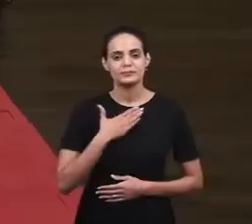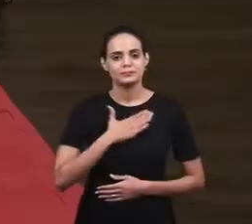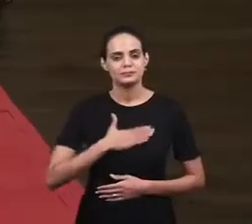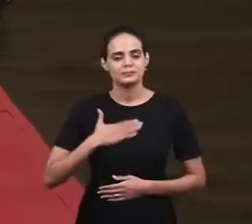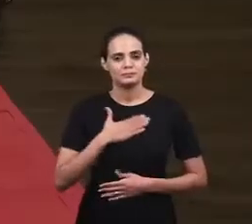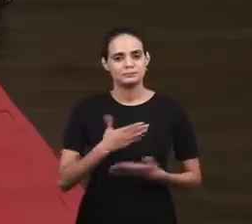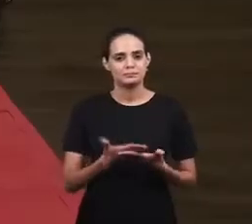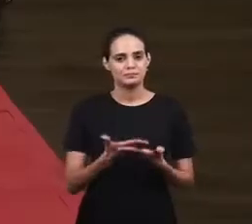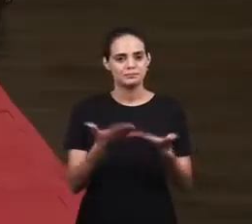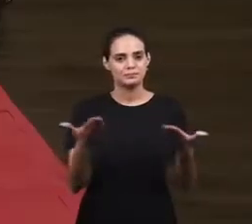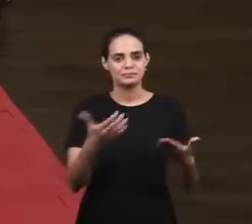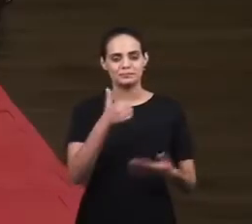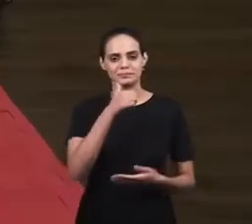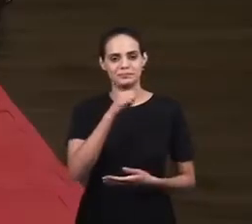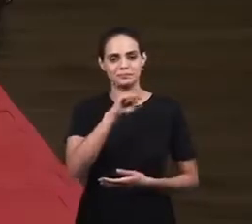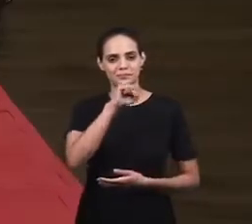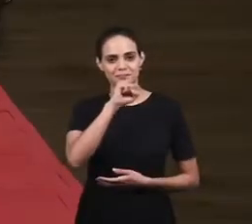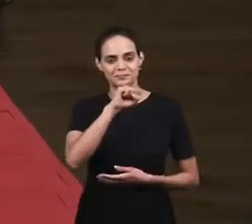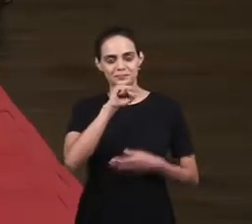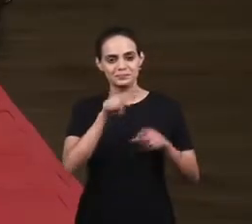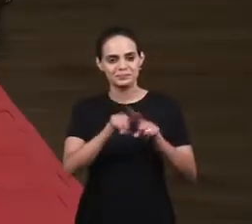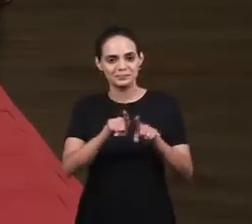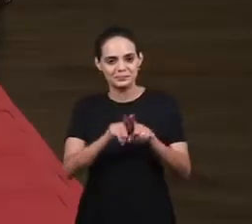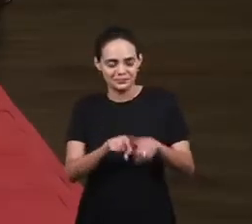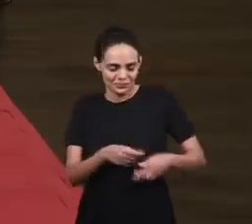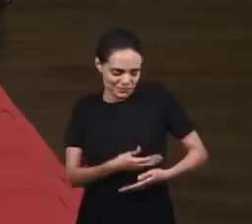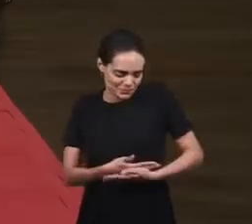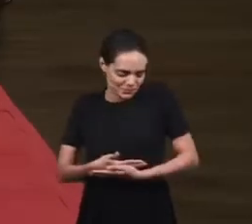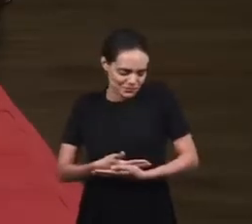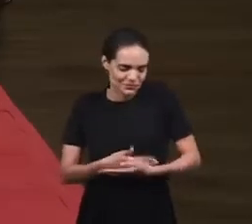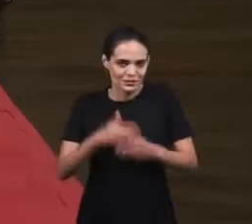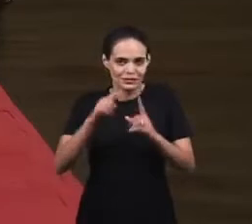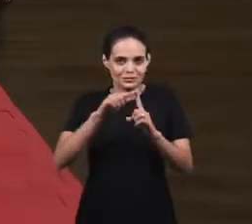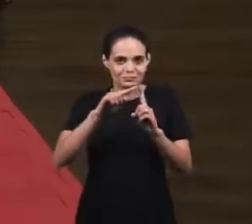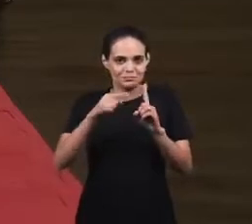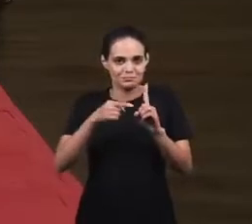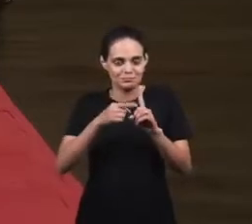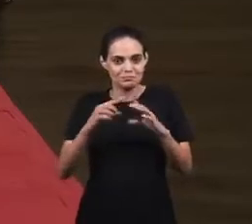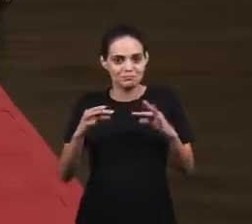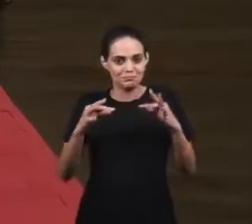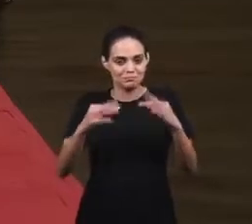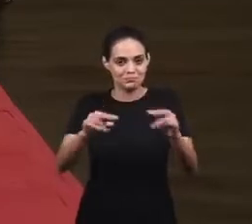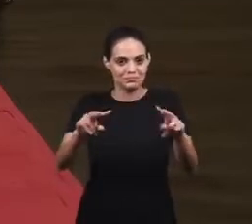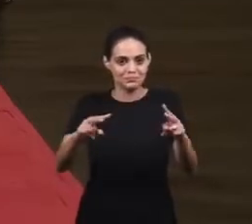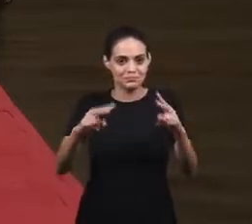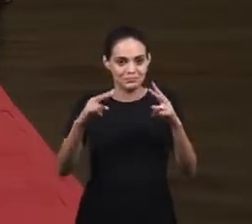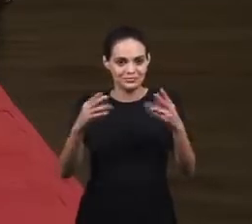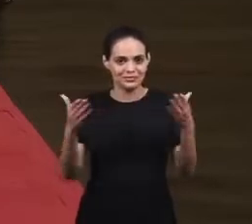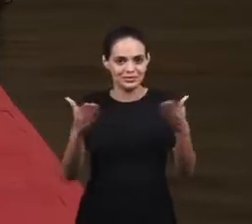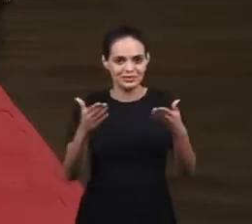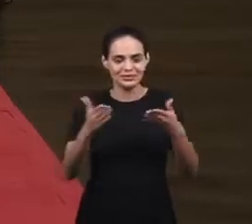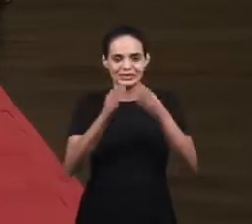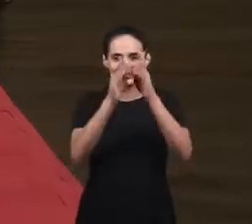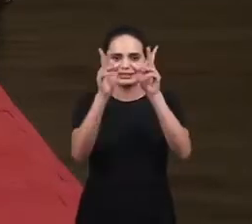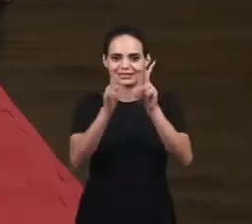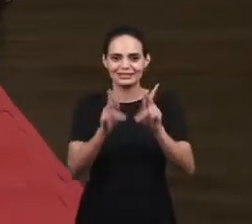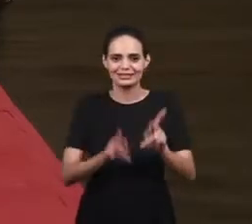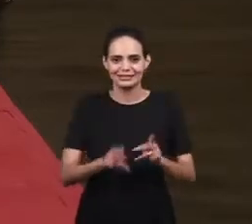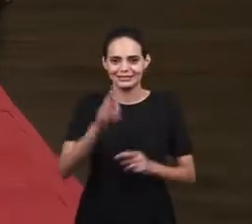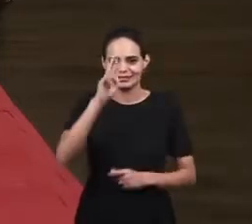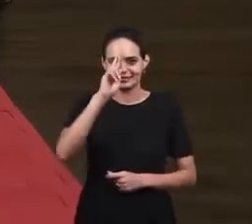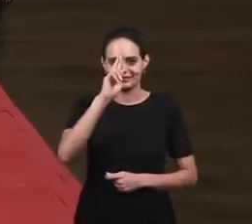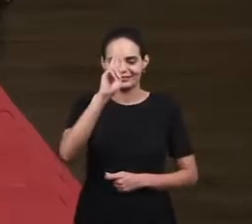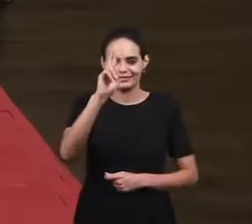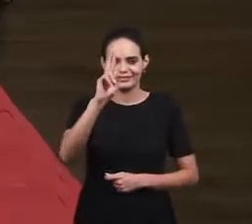like to greet the mothers, the babies, the pregnant ladies, and all of those that are watching us with the peace of the